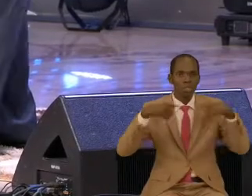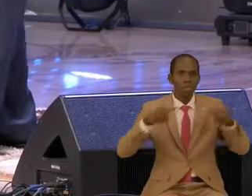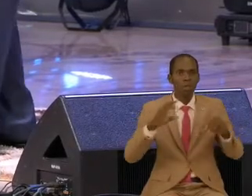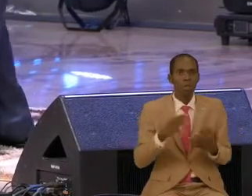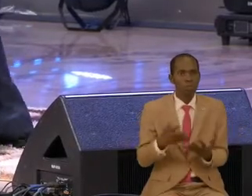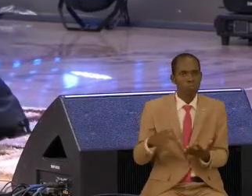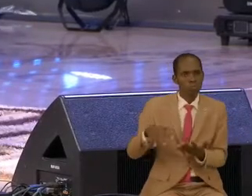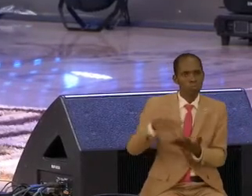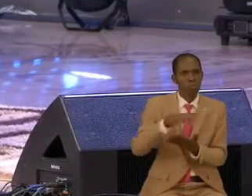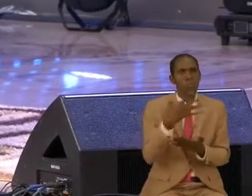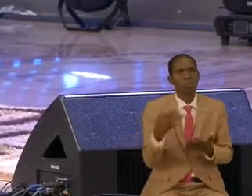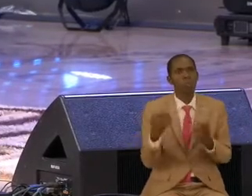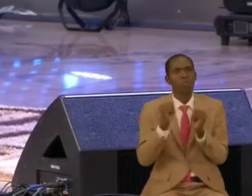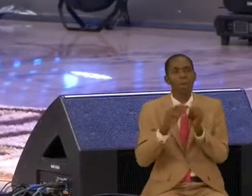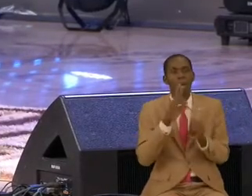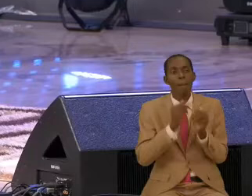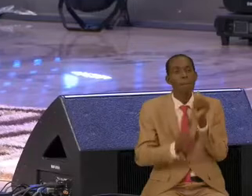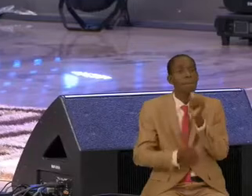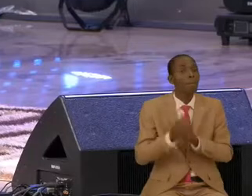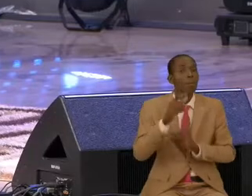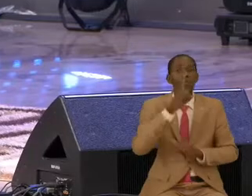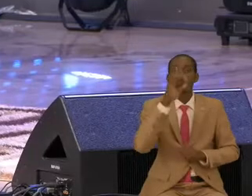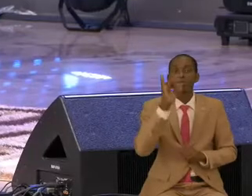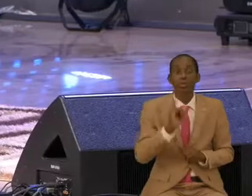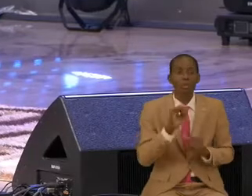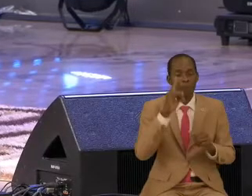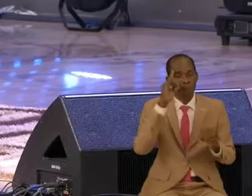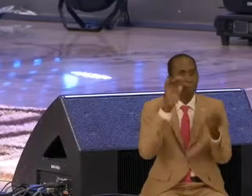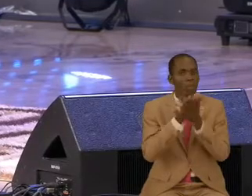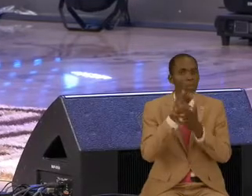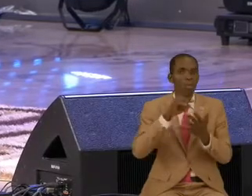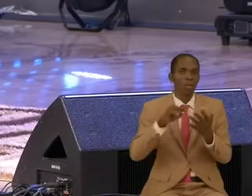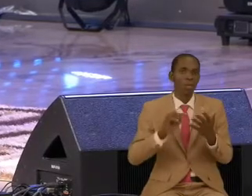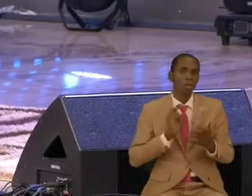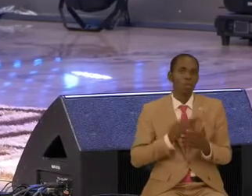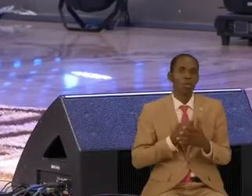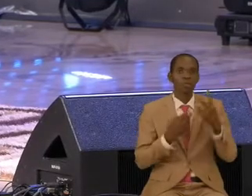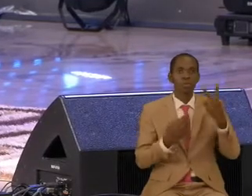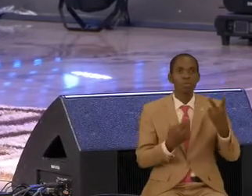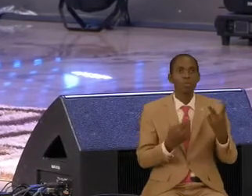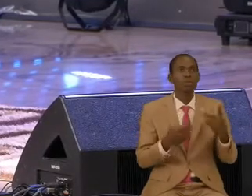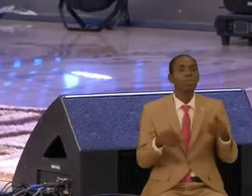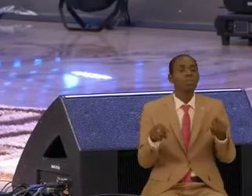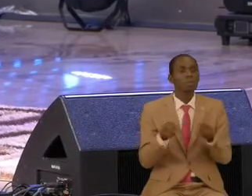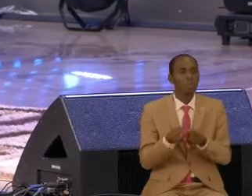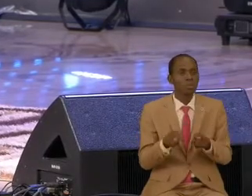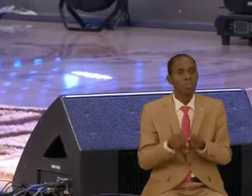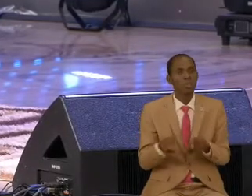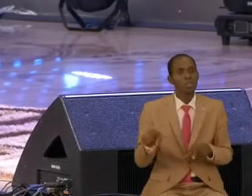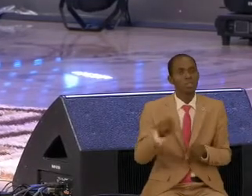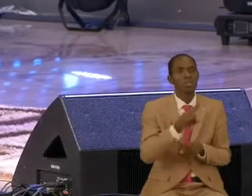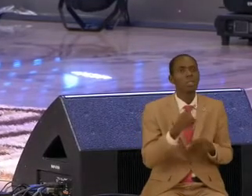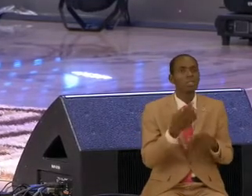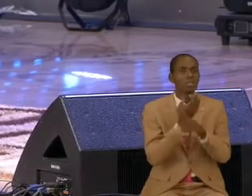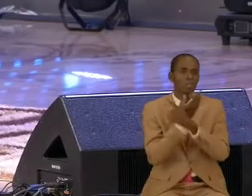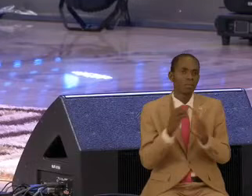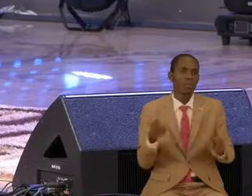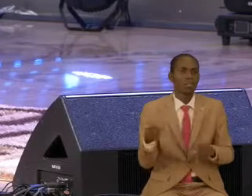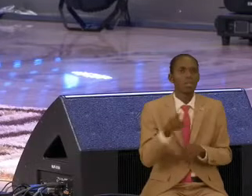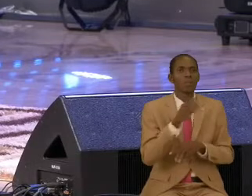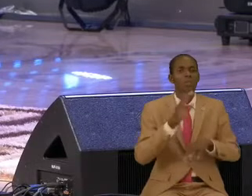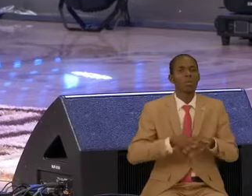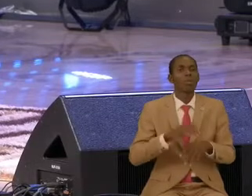things which are most surely believed among us. Verse 2 then says, even as they